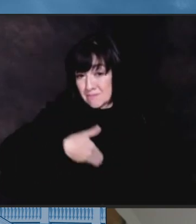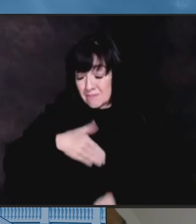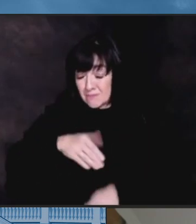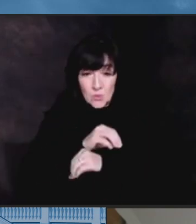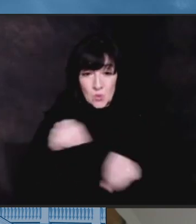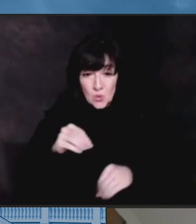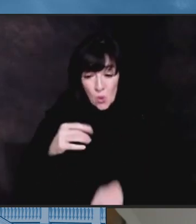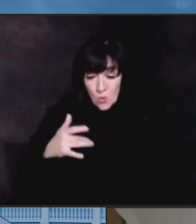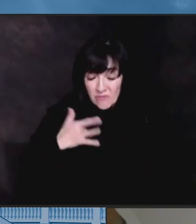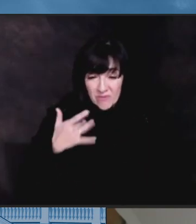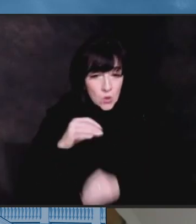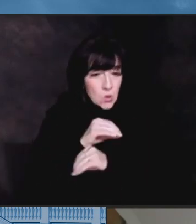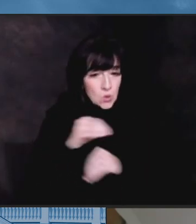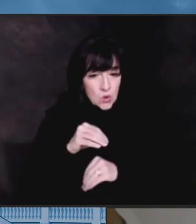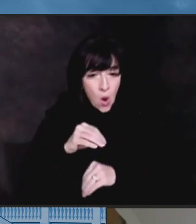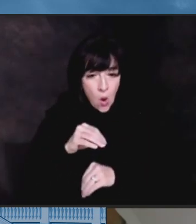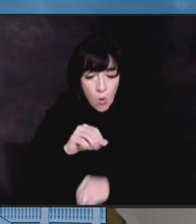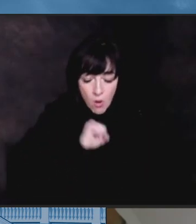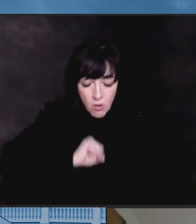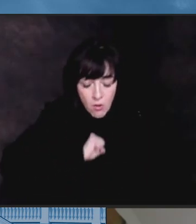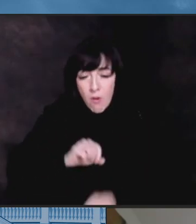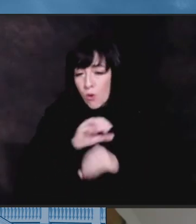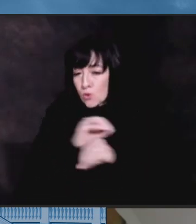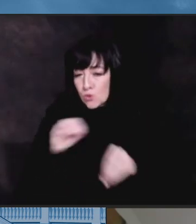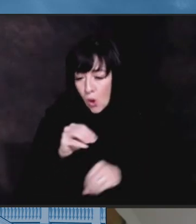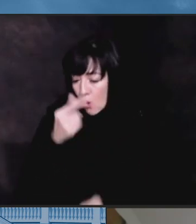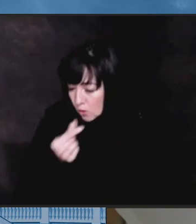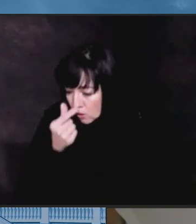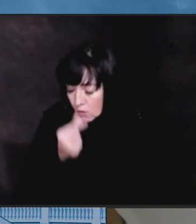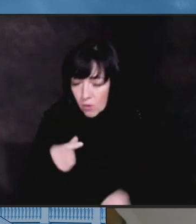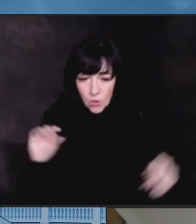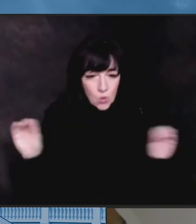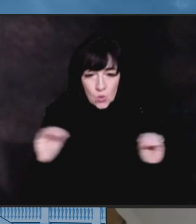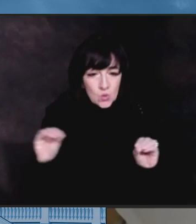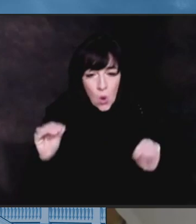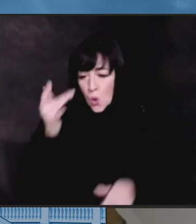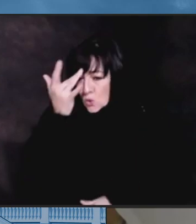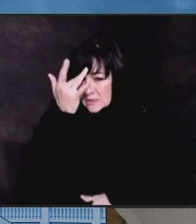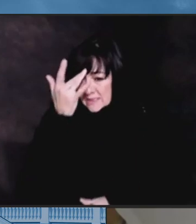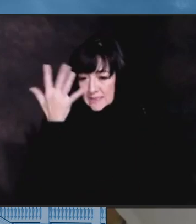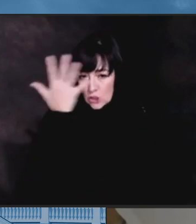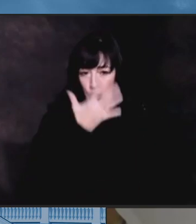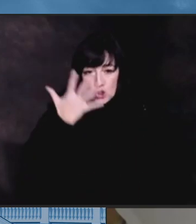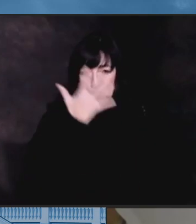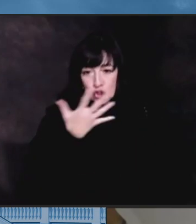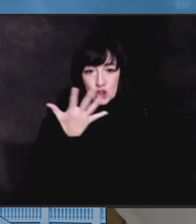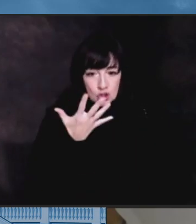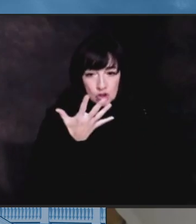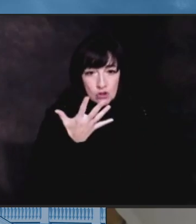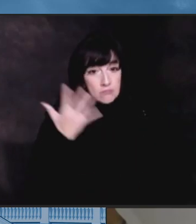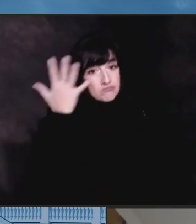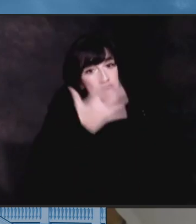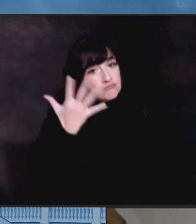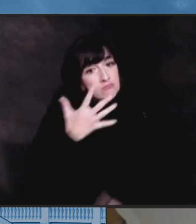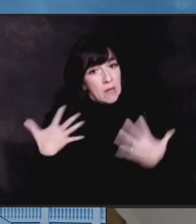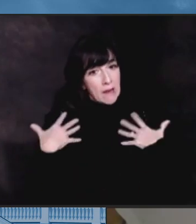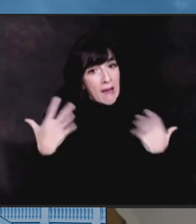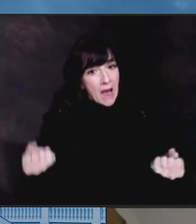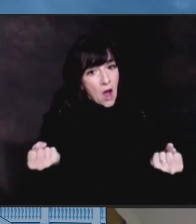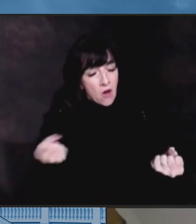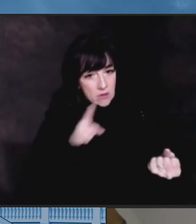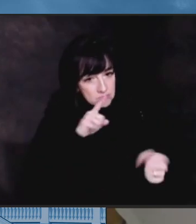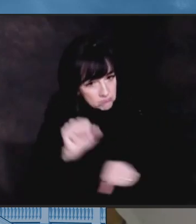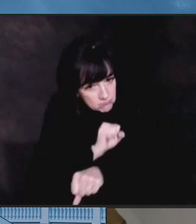be putting you at risk. And so we all need to be careful. We all need to really lean into wearing masks,